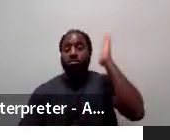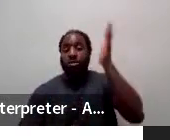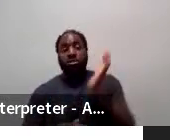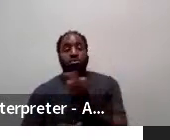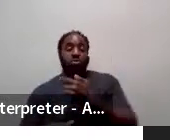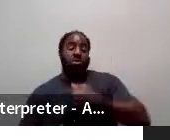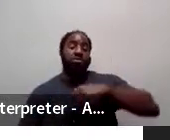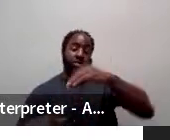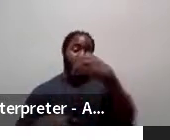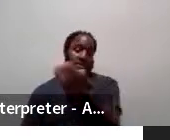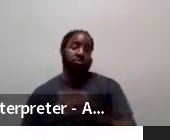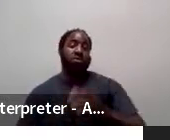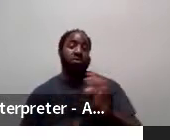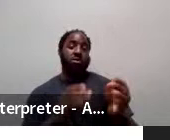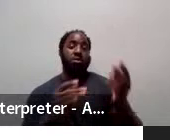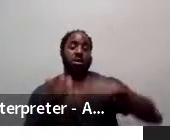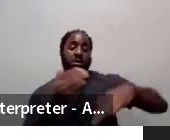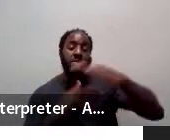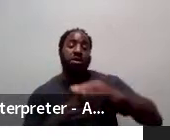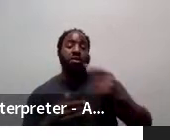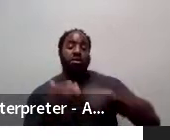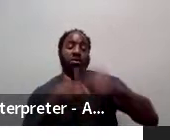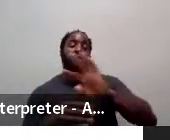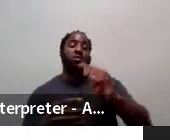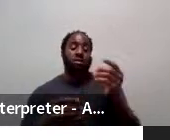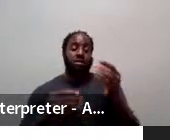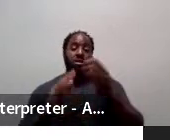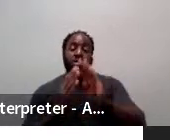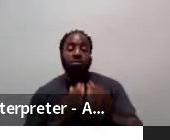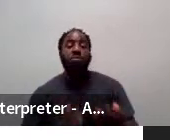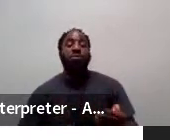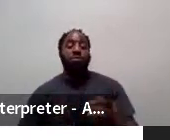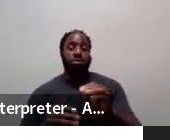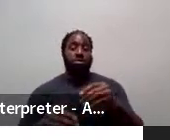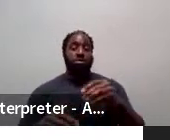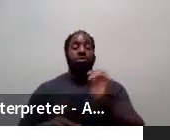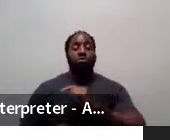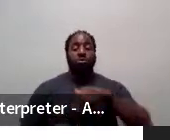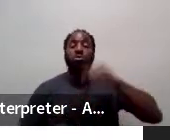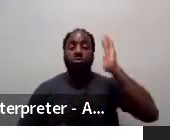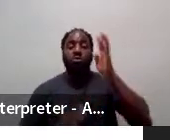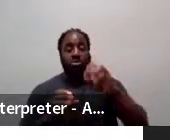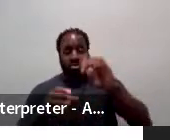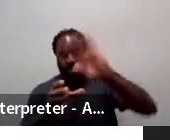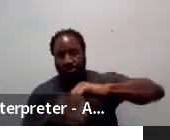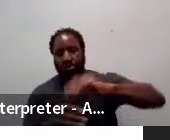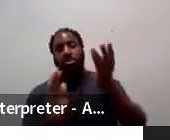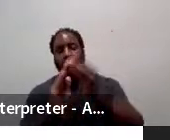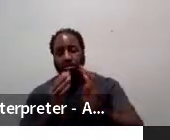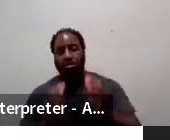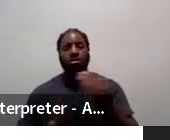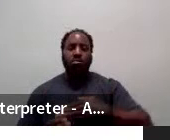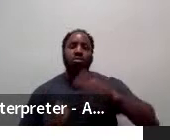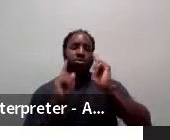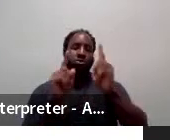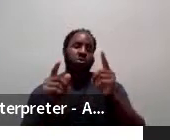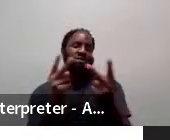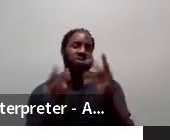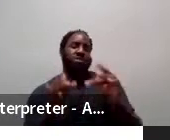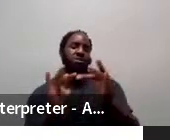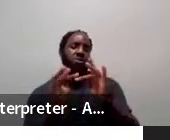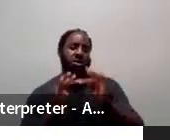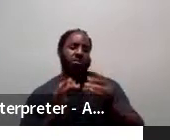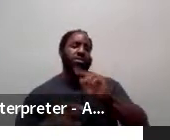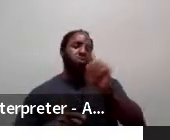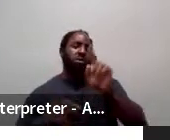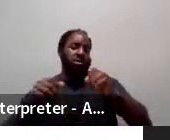details surrounding some of the community outreach efforts and where we will be in the community, please go to our web page where you can find